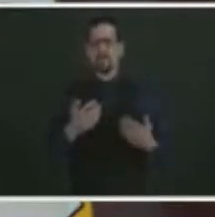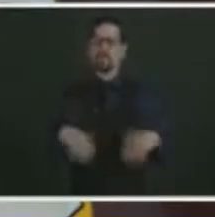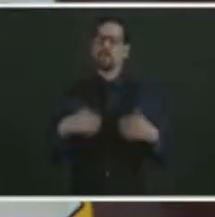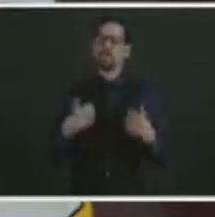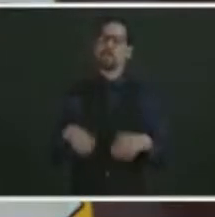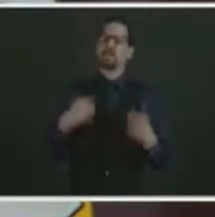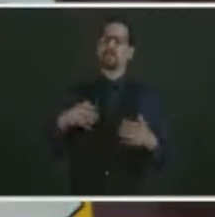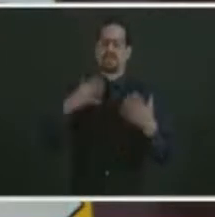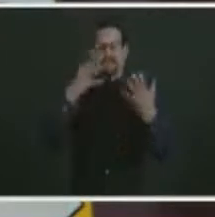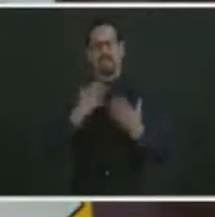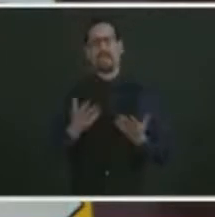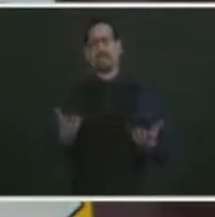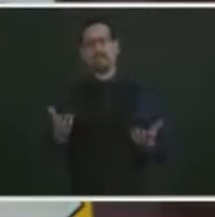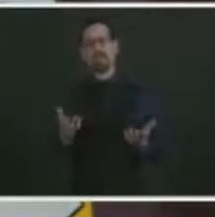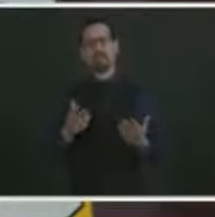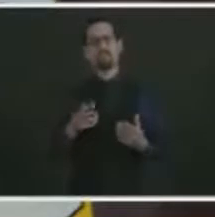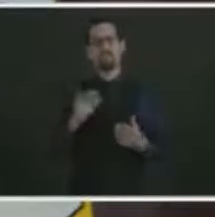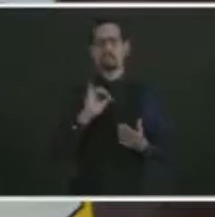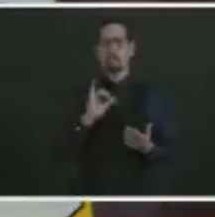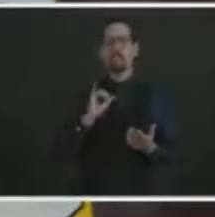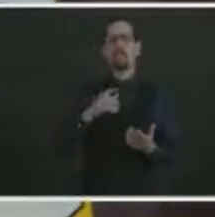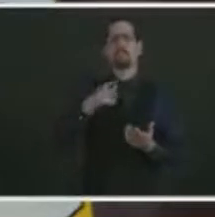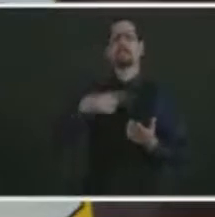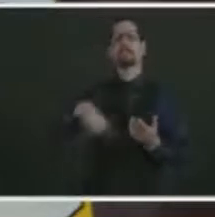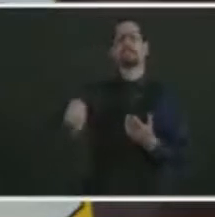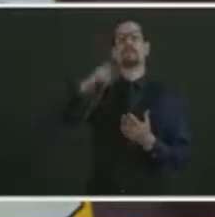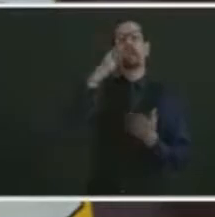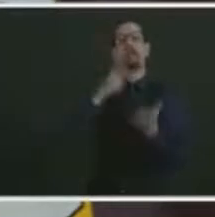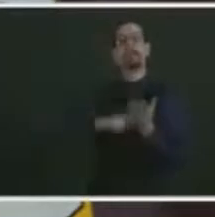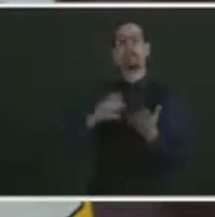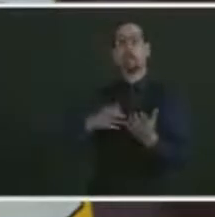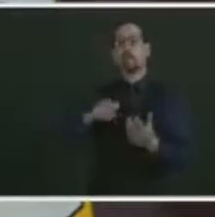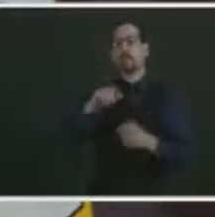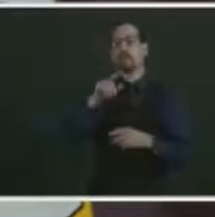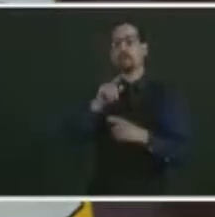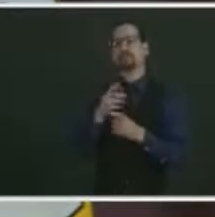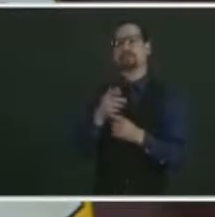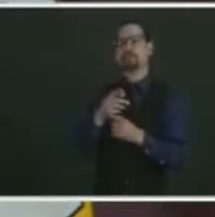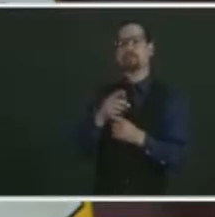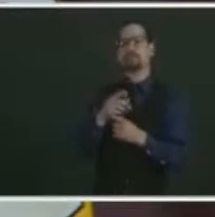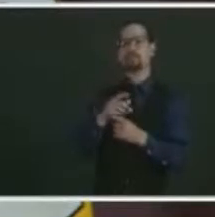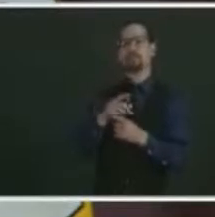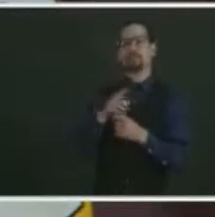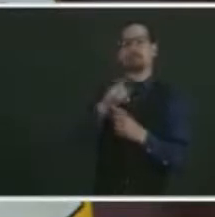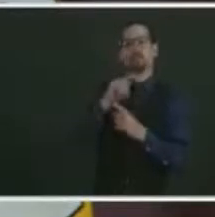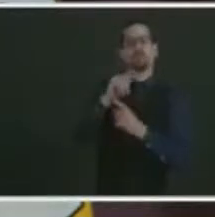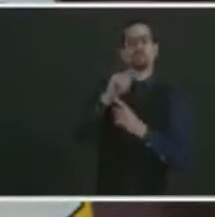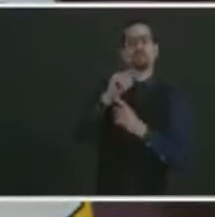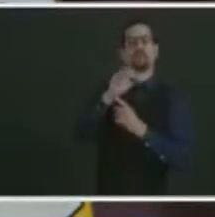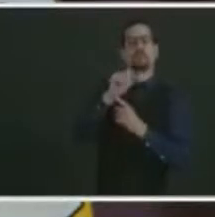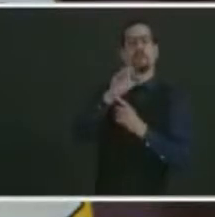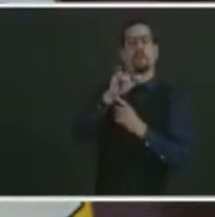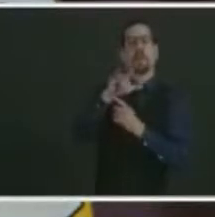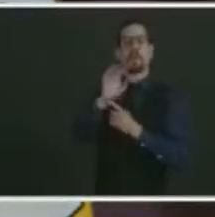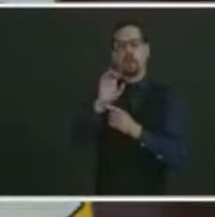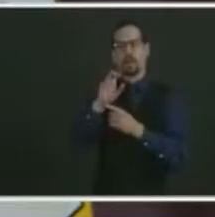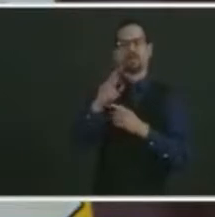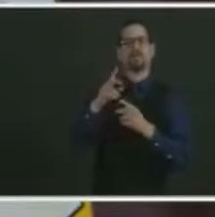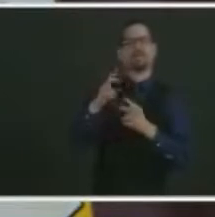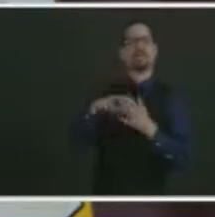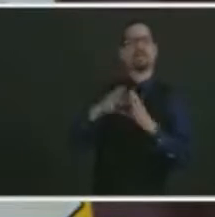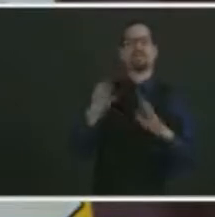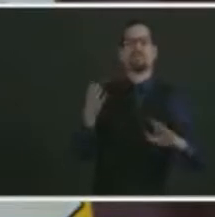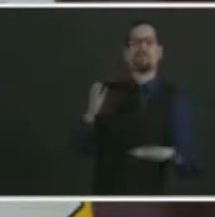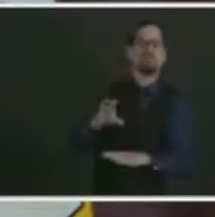Here's what we also know. The tactics that were used here are eerily similar to